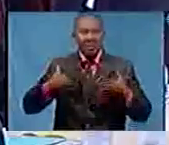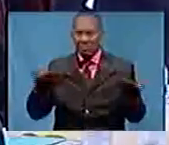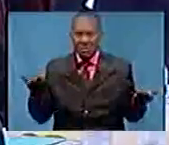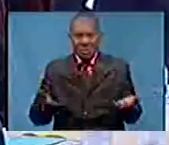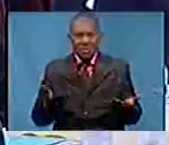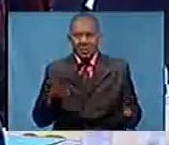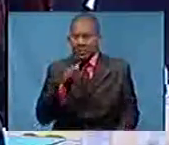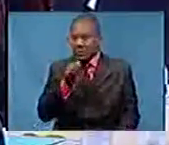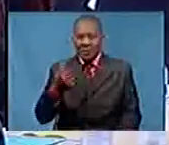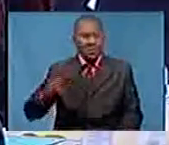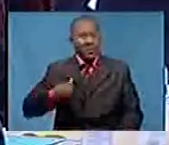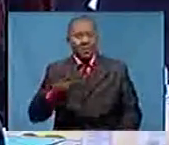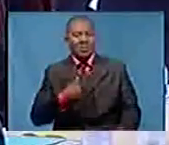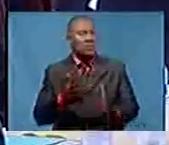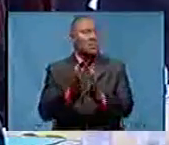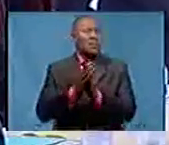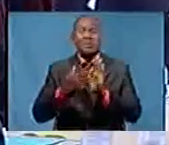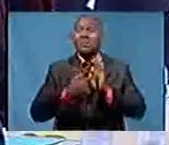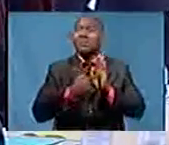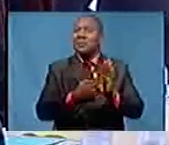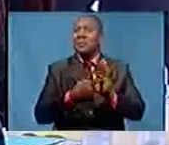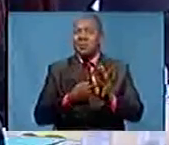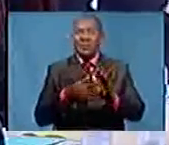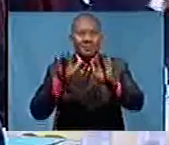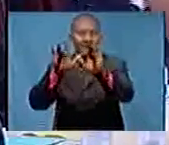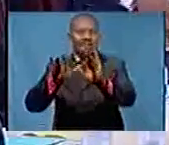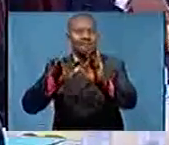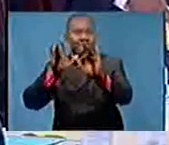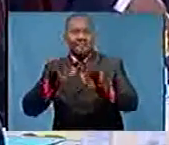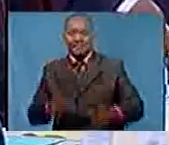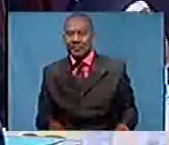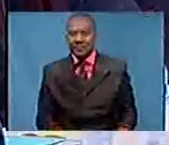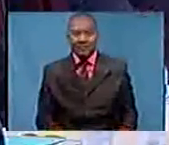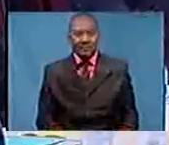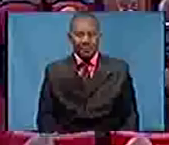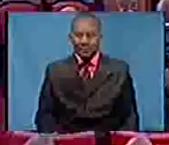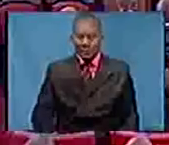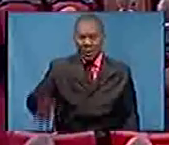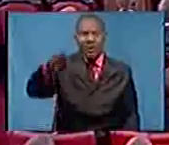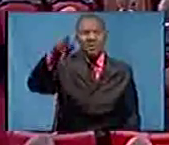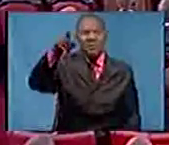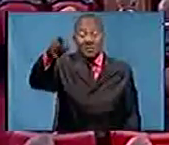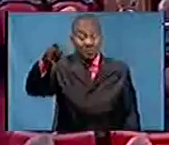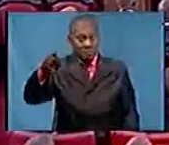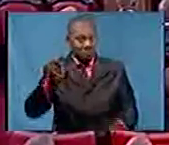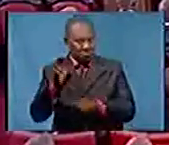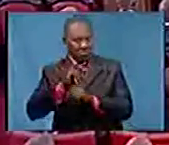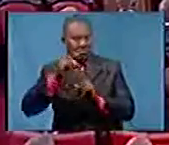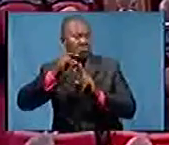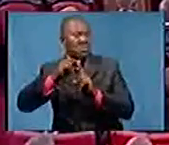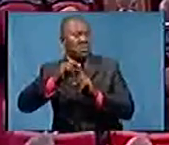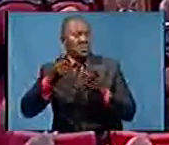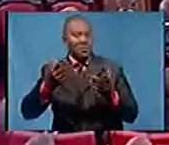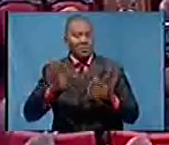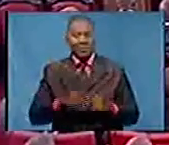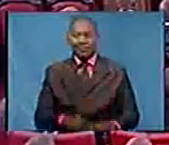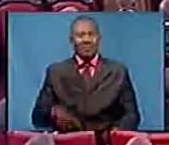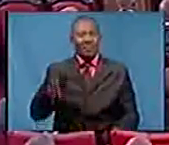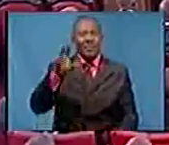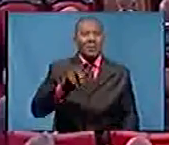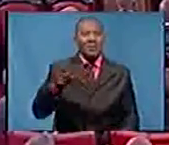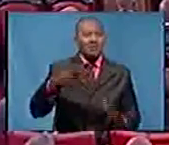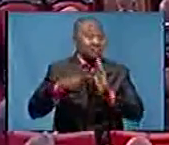we are asking for is to show mercy. You use the word in any derogatory. No, you my only lord, wanted never. To